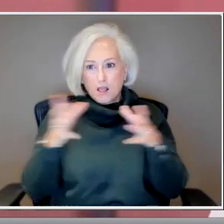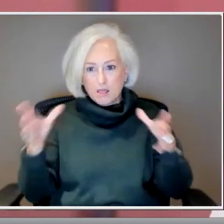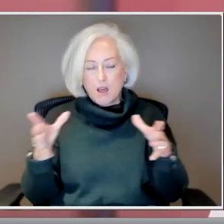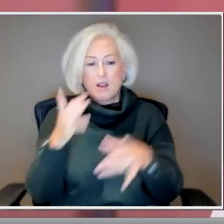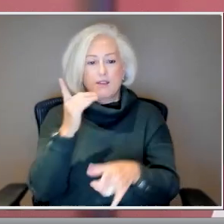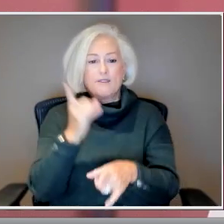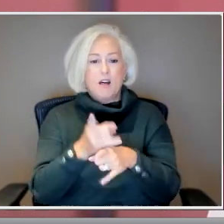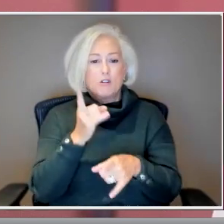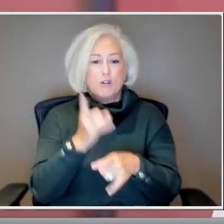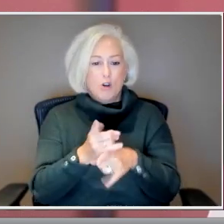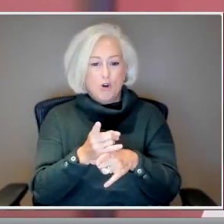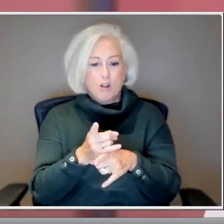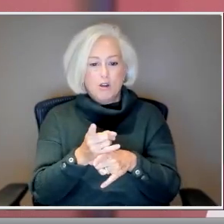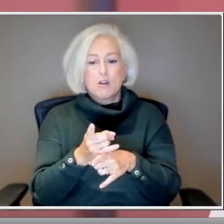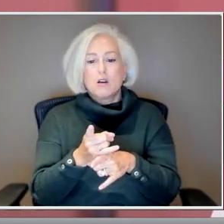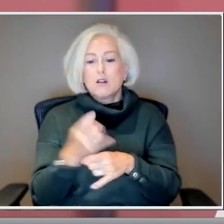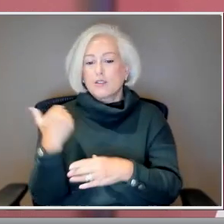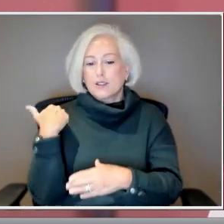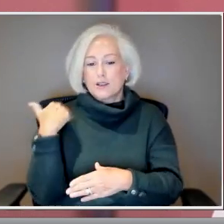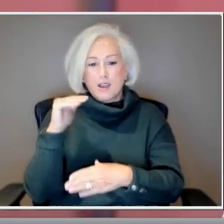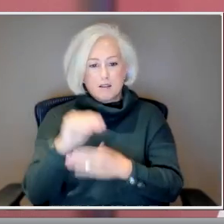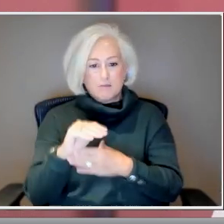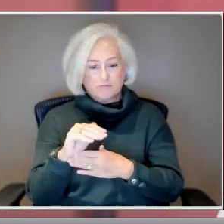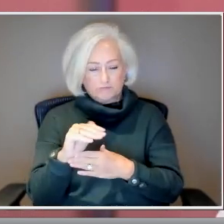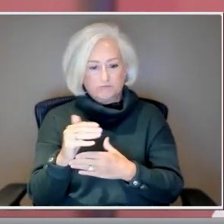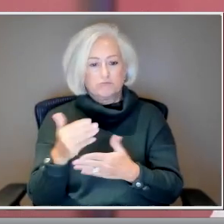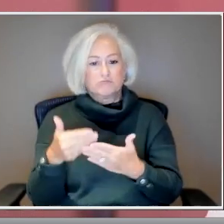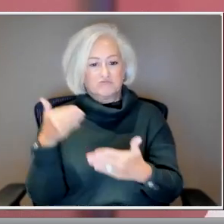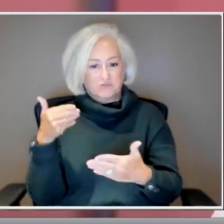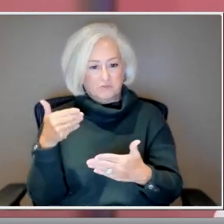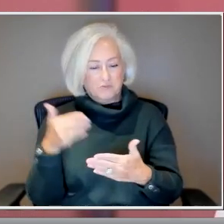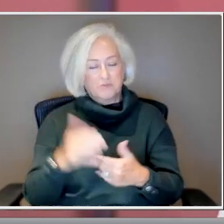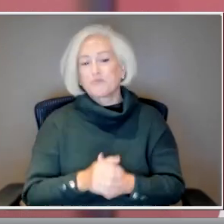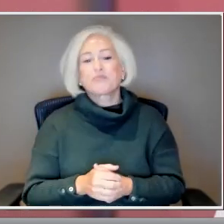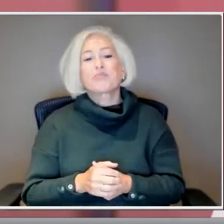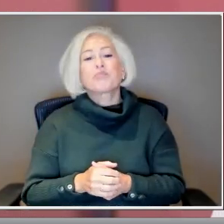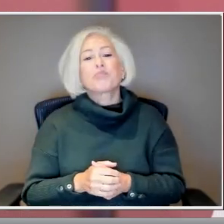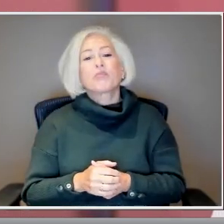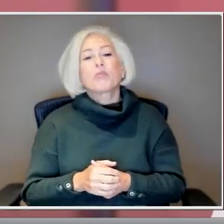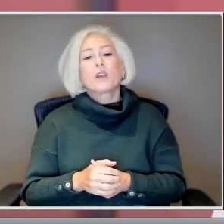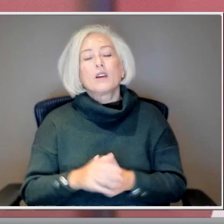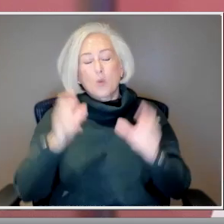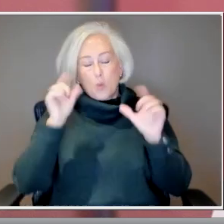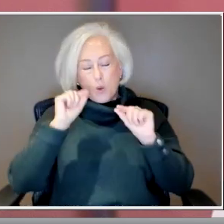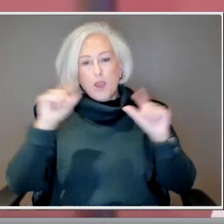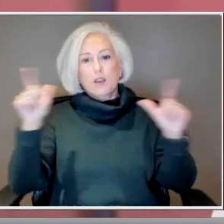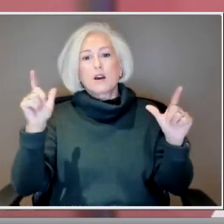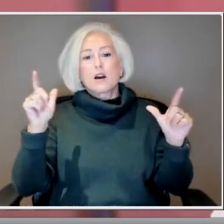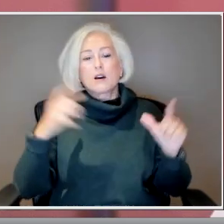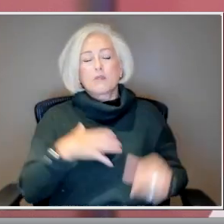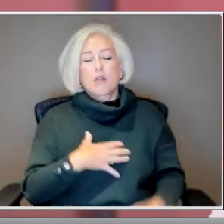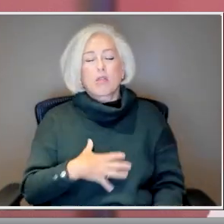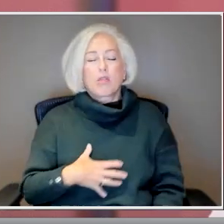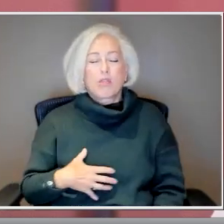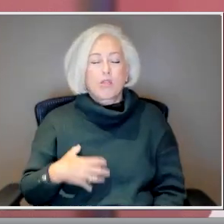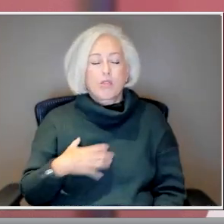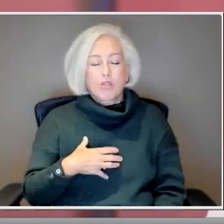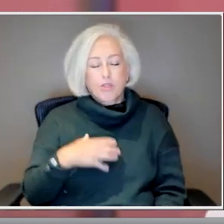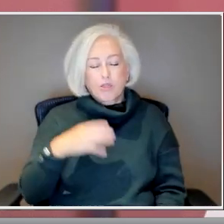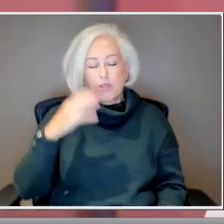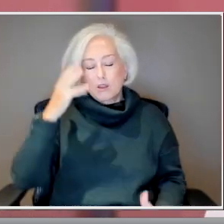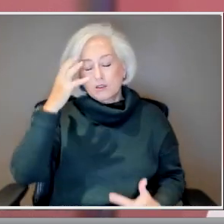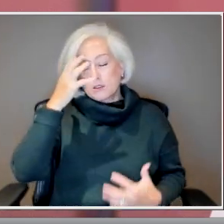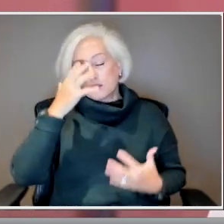They will wake up, they'll have heart racing sensations, dizziness, lightheadedness, some nausea, and their heart rhythm will be